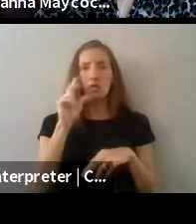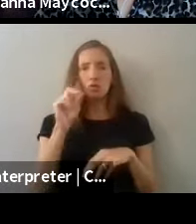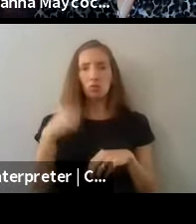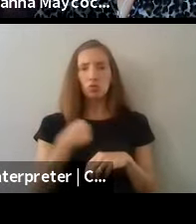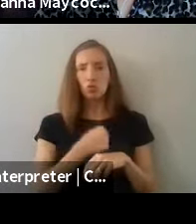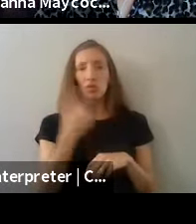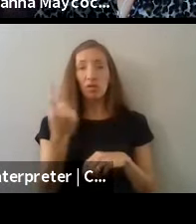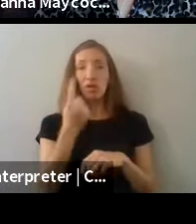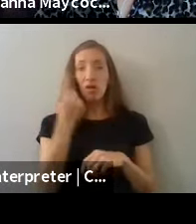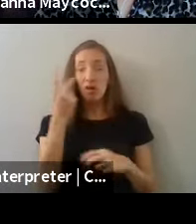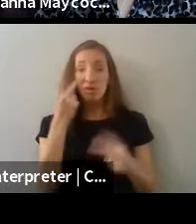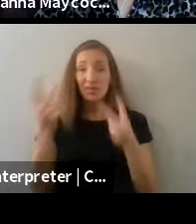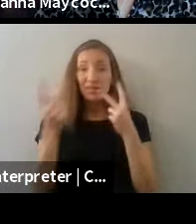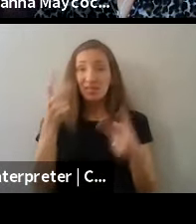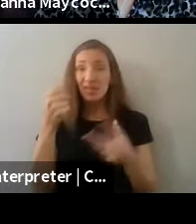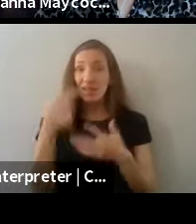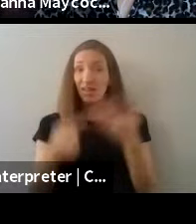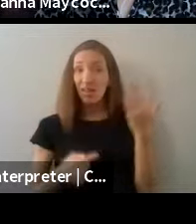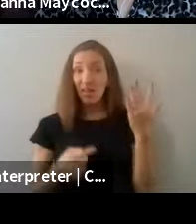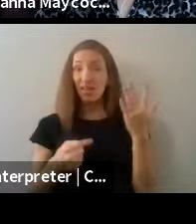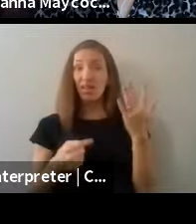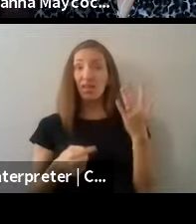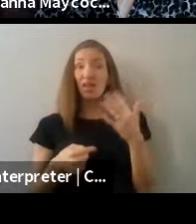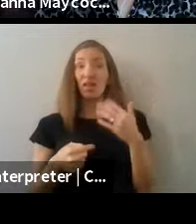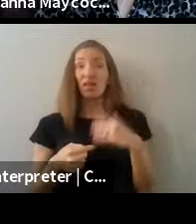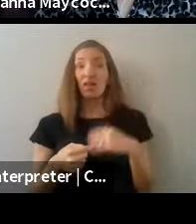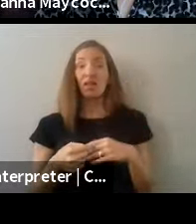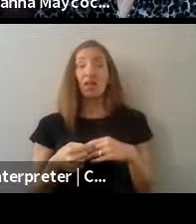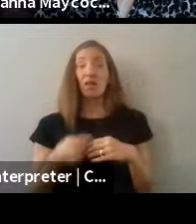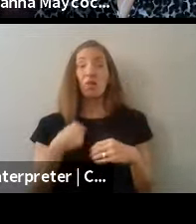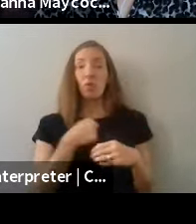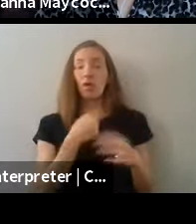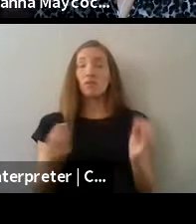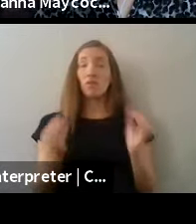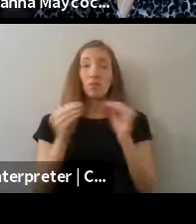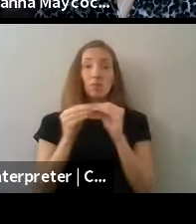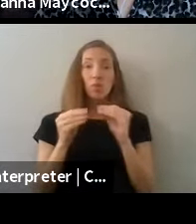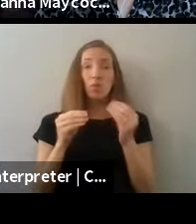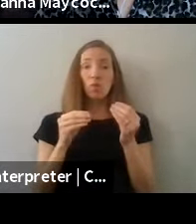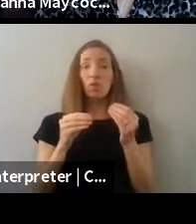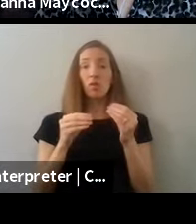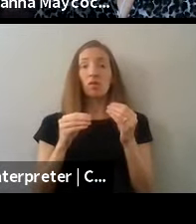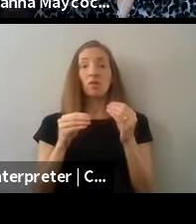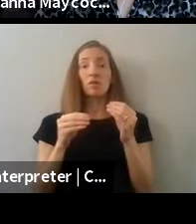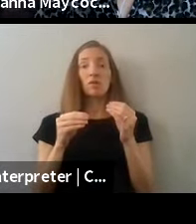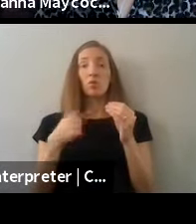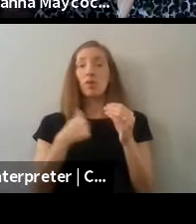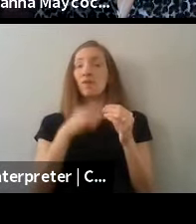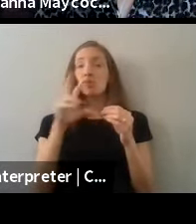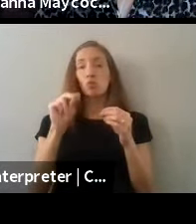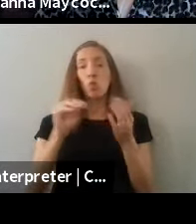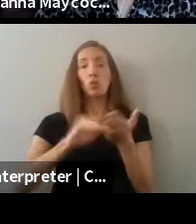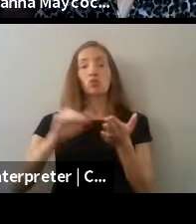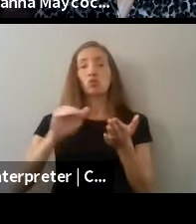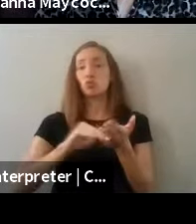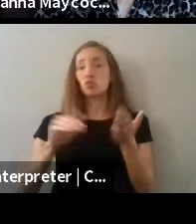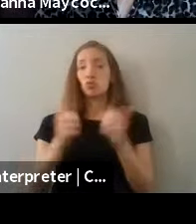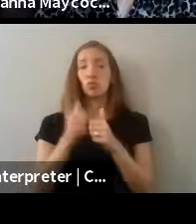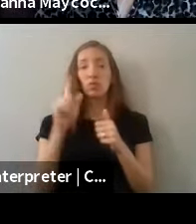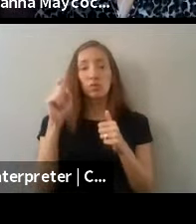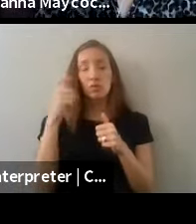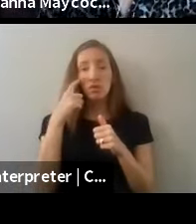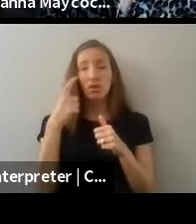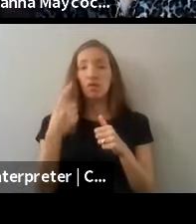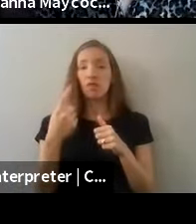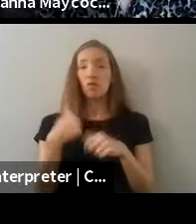eyes? And I've been saying, and my minister said, we have no excuses, we are government. We cannot say because COVID happened, then girls had to be cut.